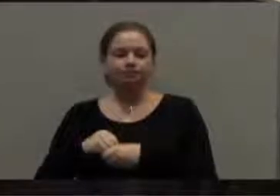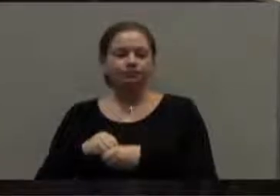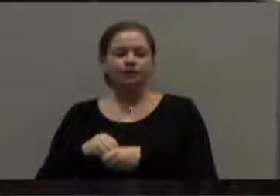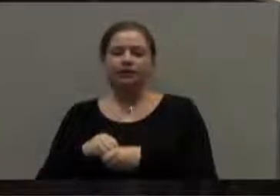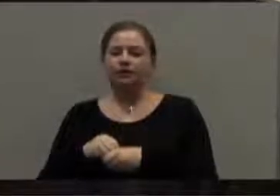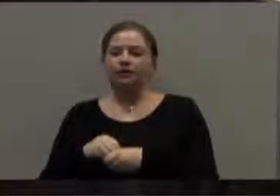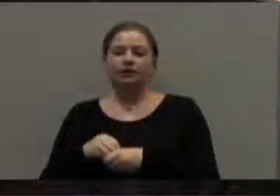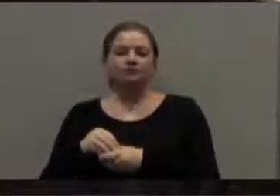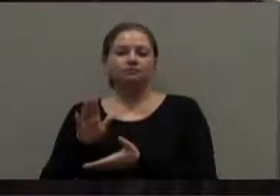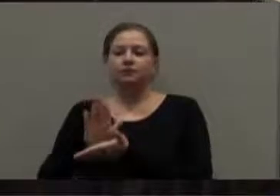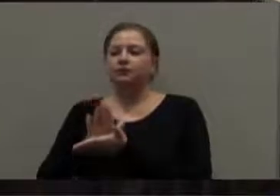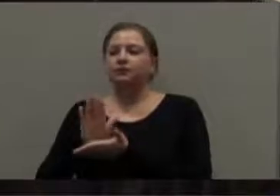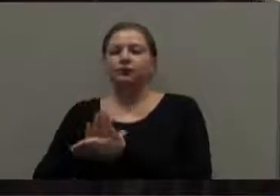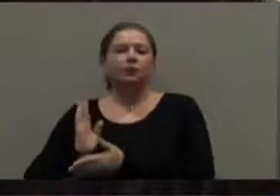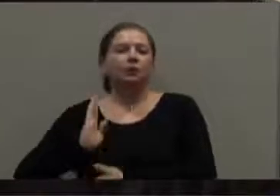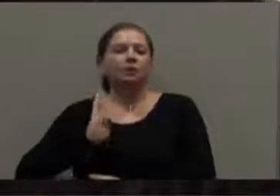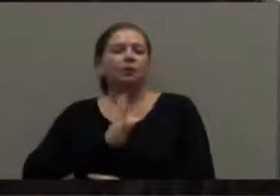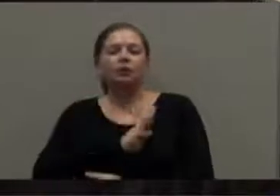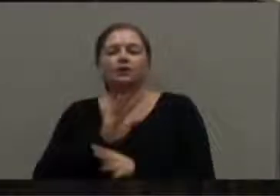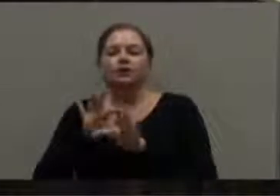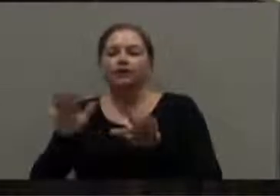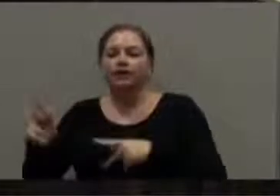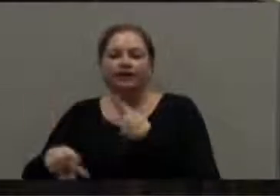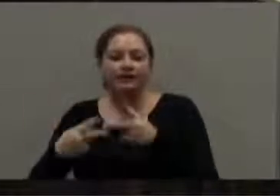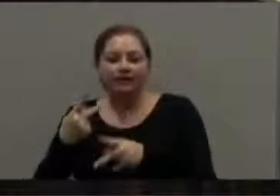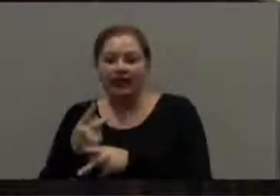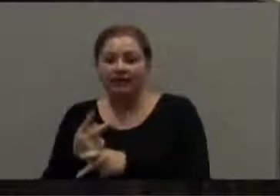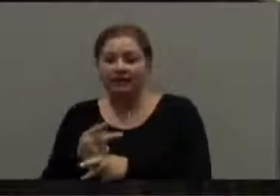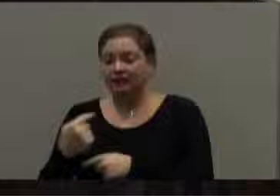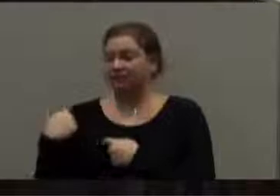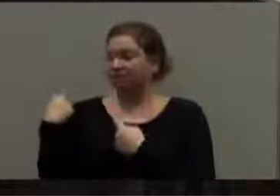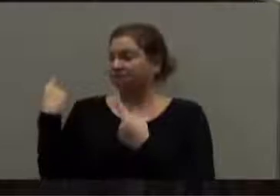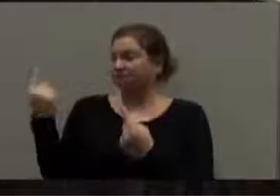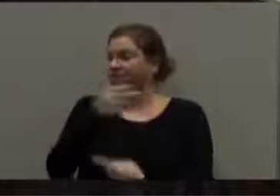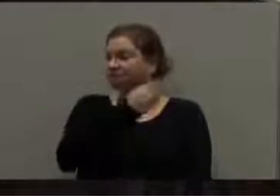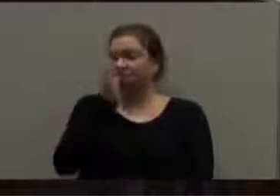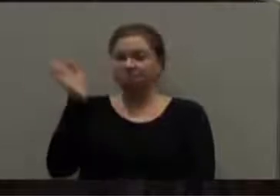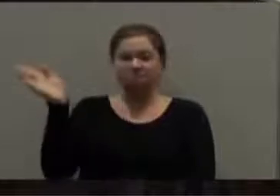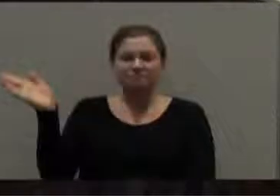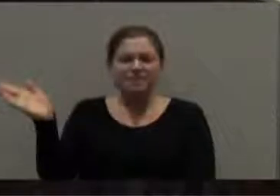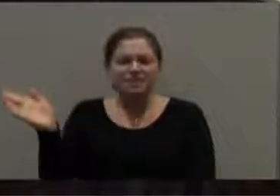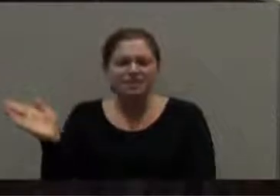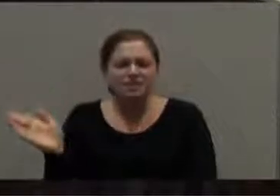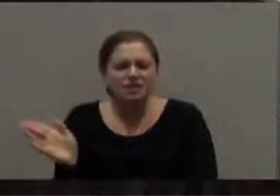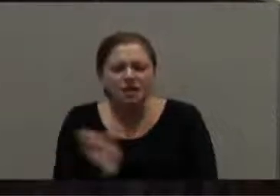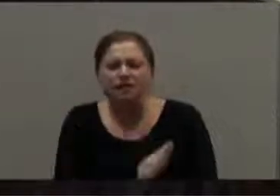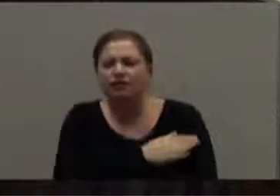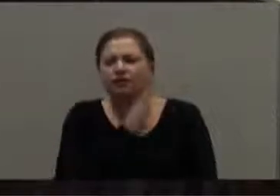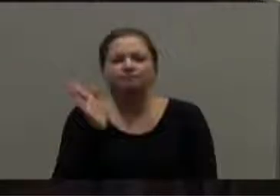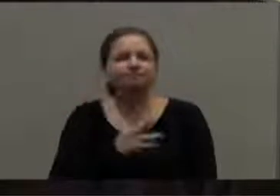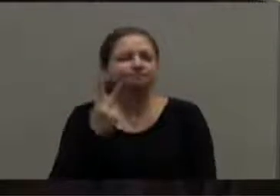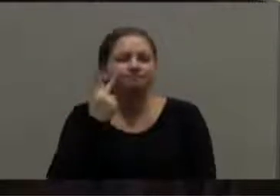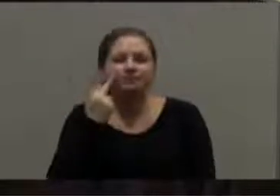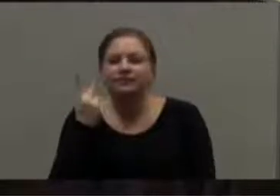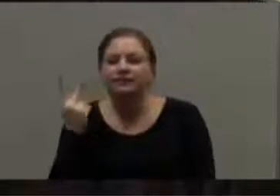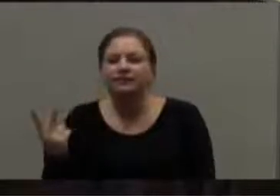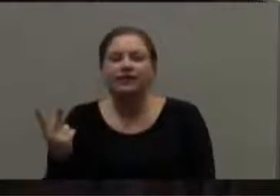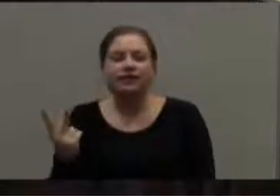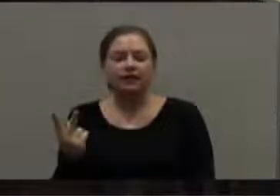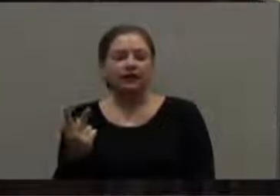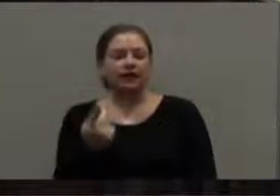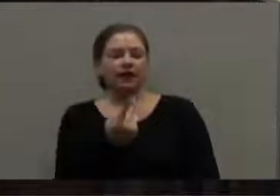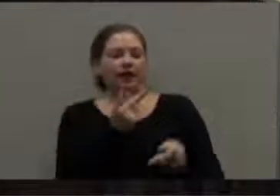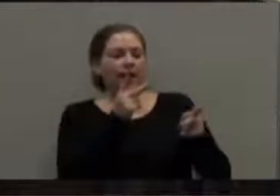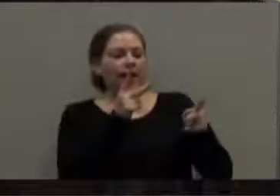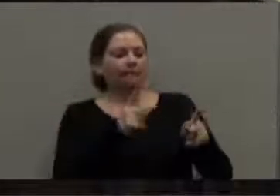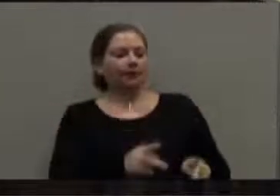never, ever seen them allow somebody to vote while the vote